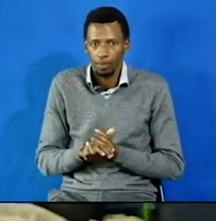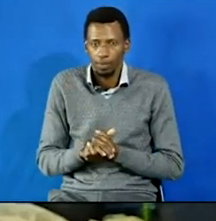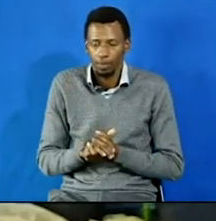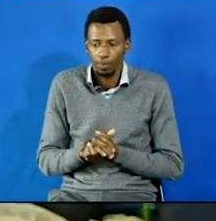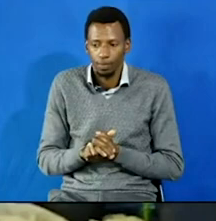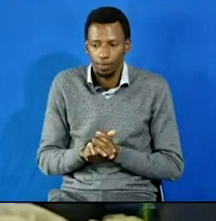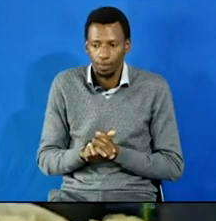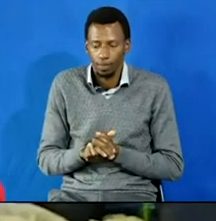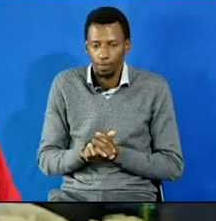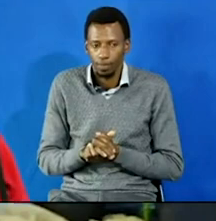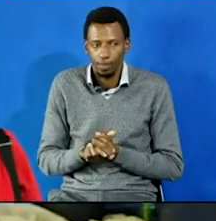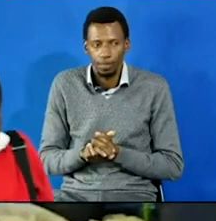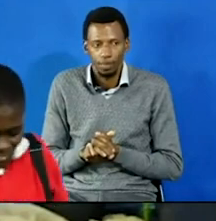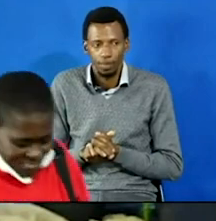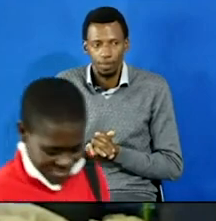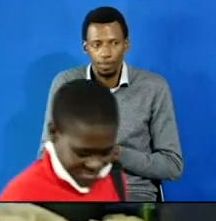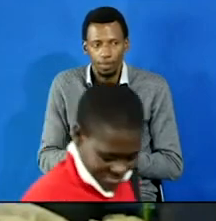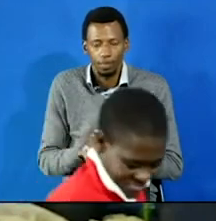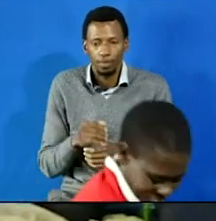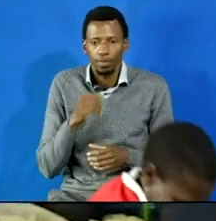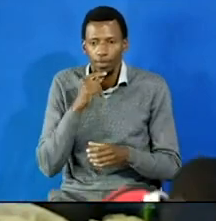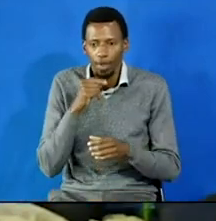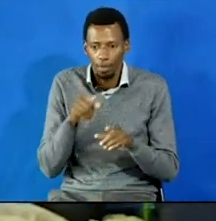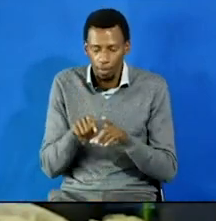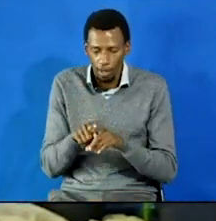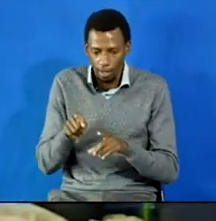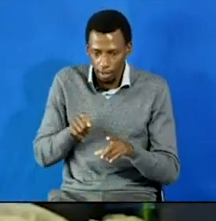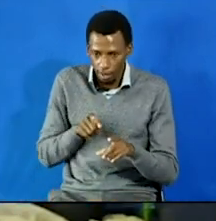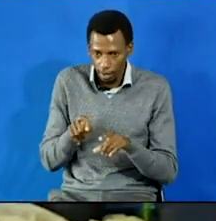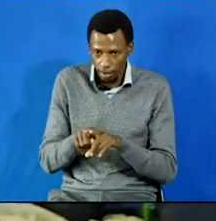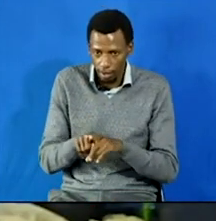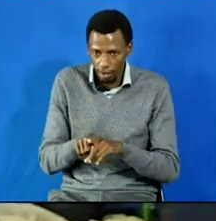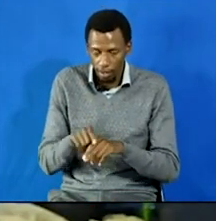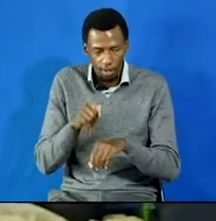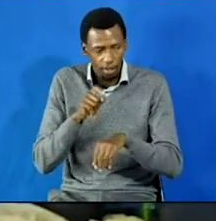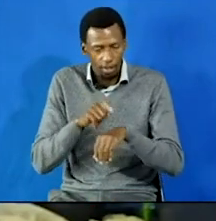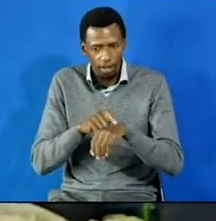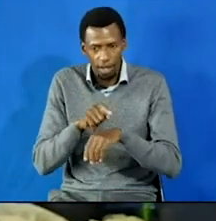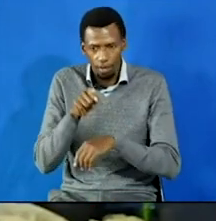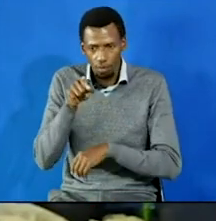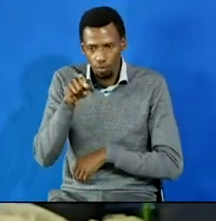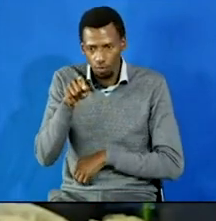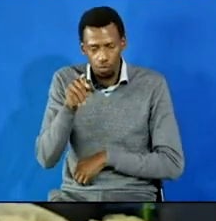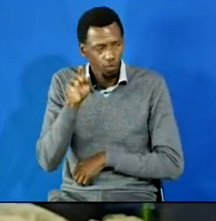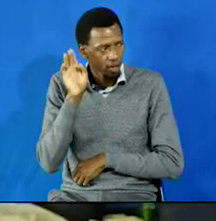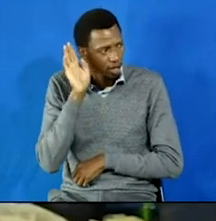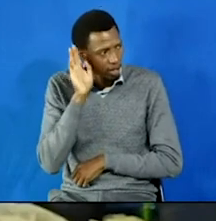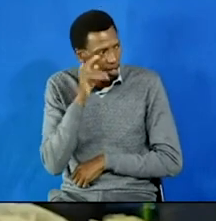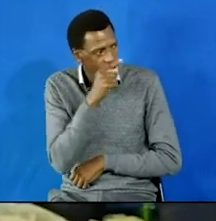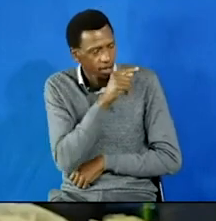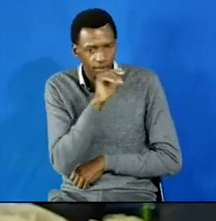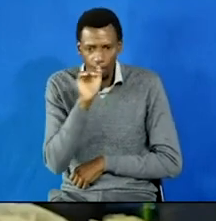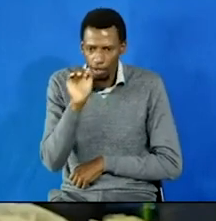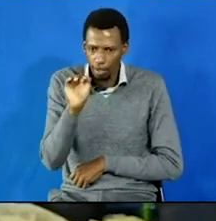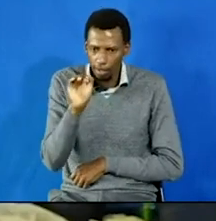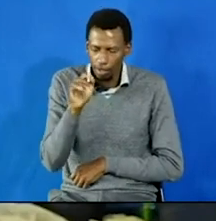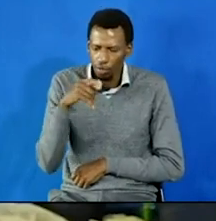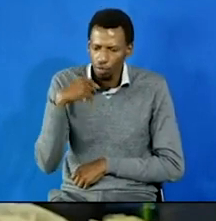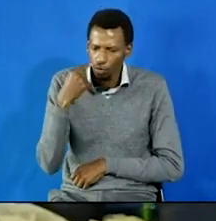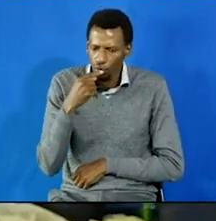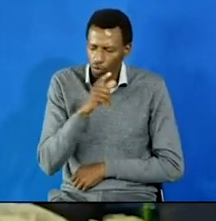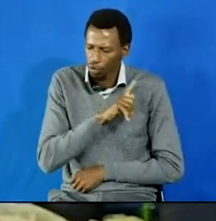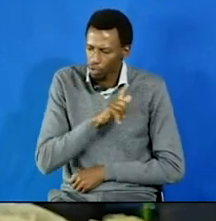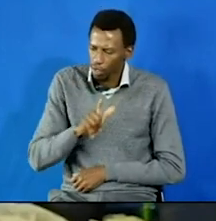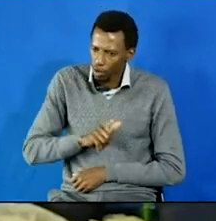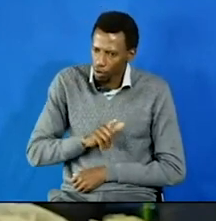Brothers and sisters, when you hear me asking that question, who is the Lord of